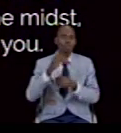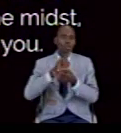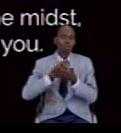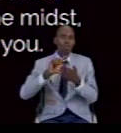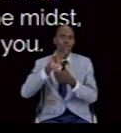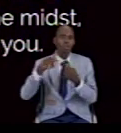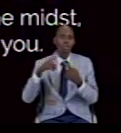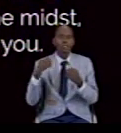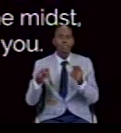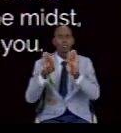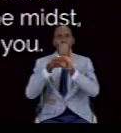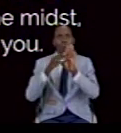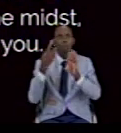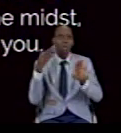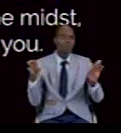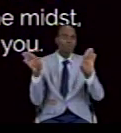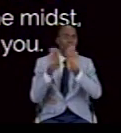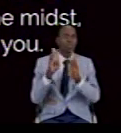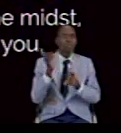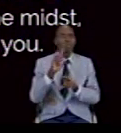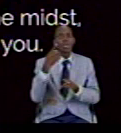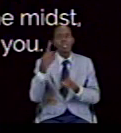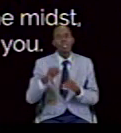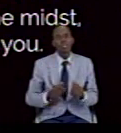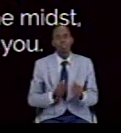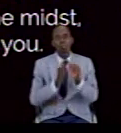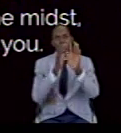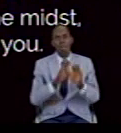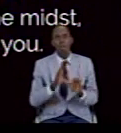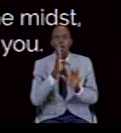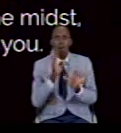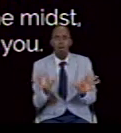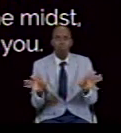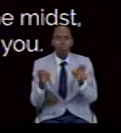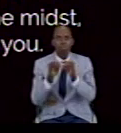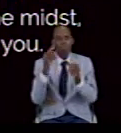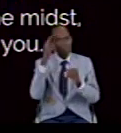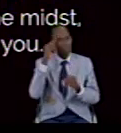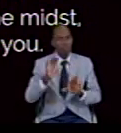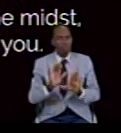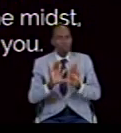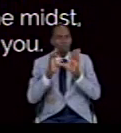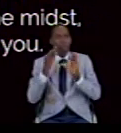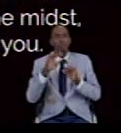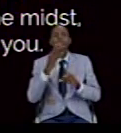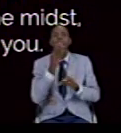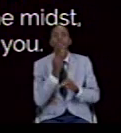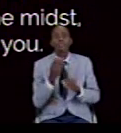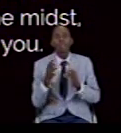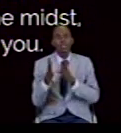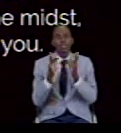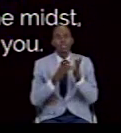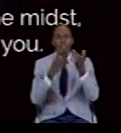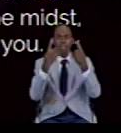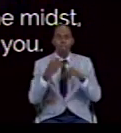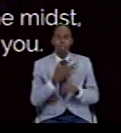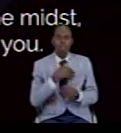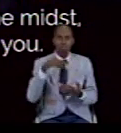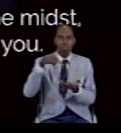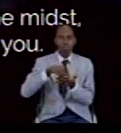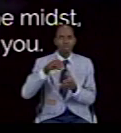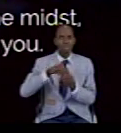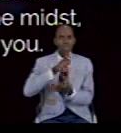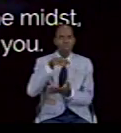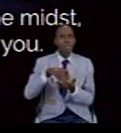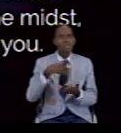shut, where the disciples were assembled for fear of the Jews, came Jesus and stood in the midst